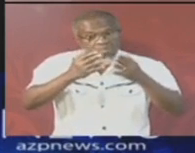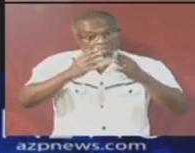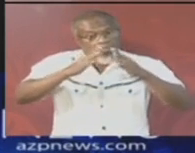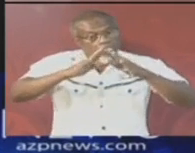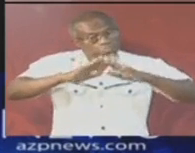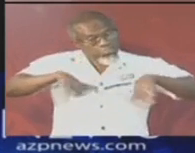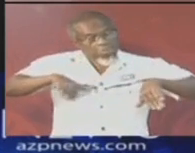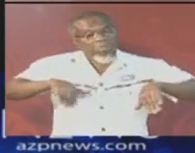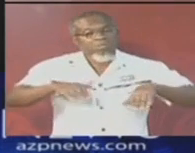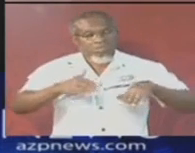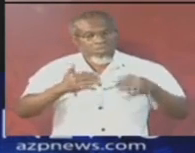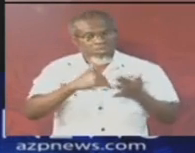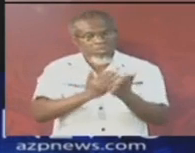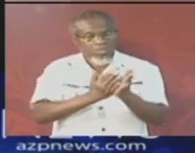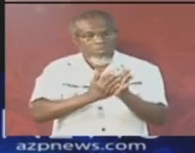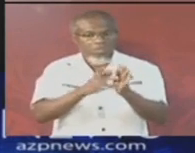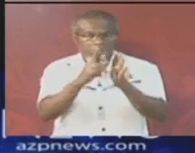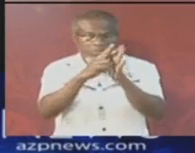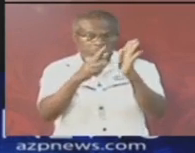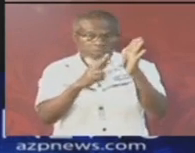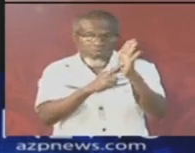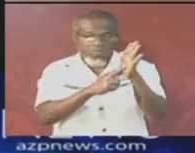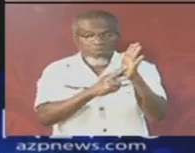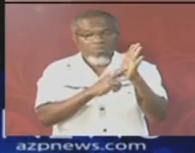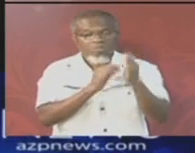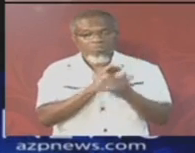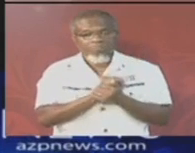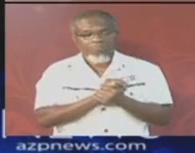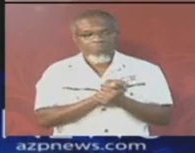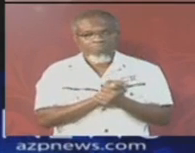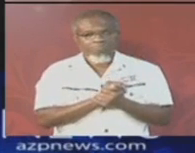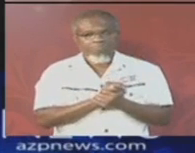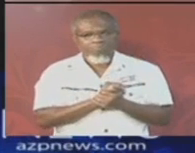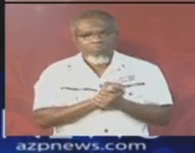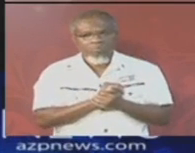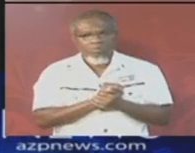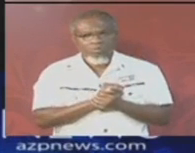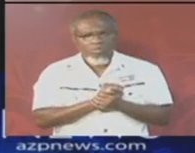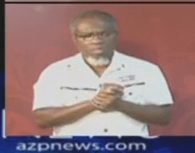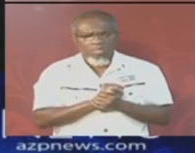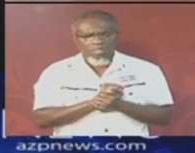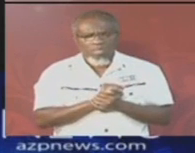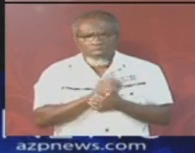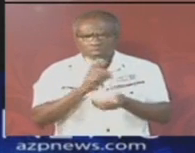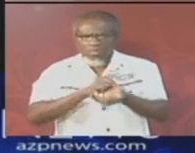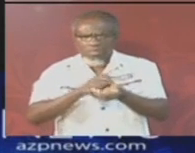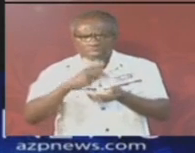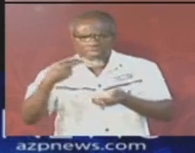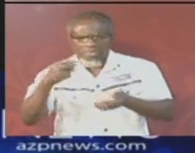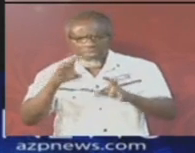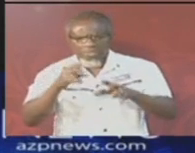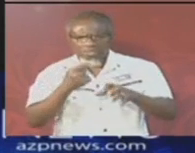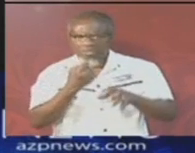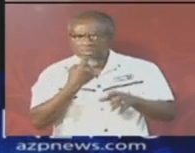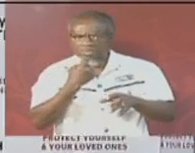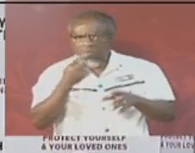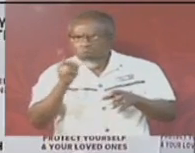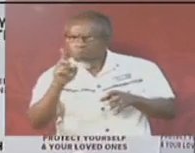don't know if Dr. Hines could give us some of the specific areas where there are the increase in the COVID-19 cases. Thank you.